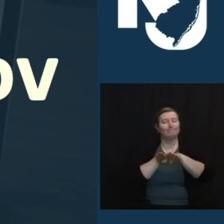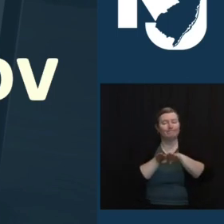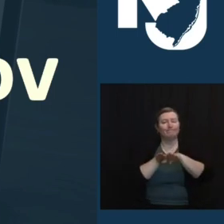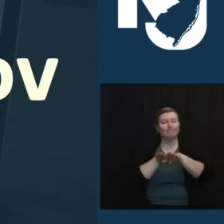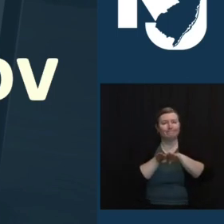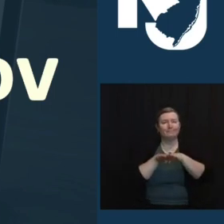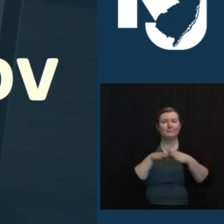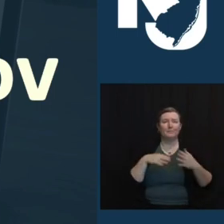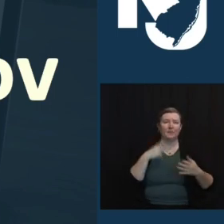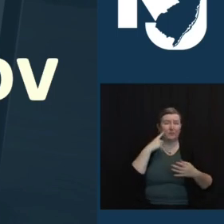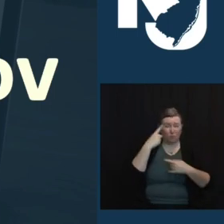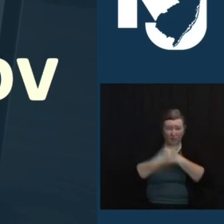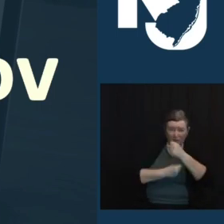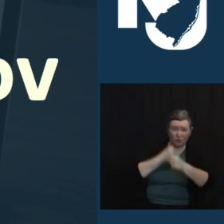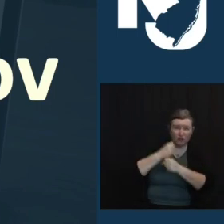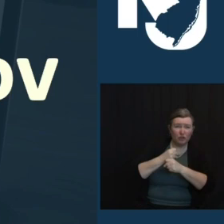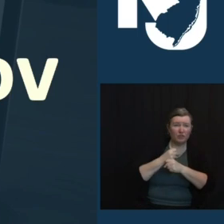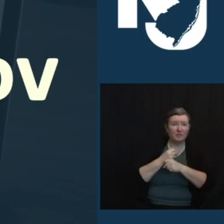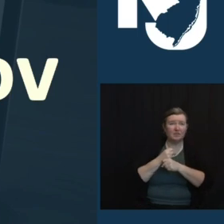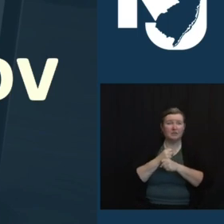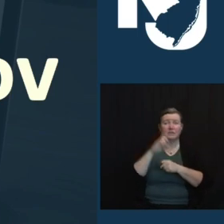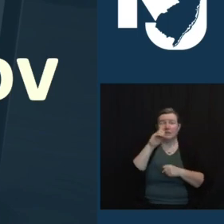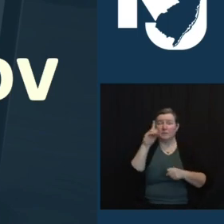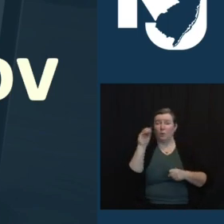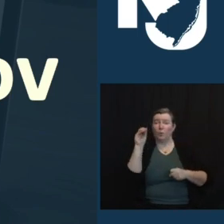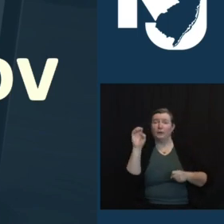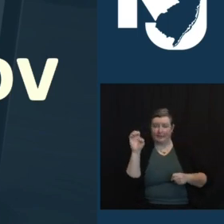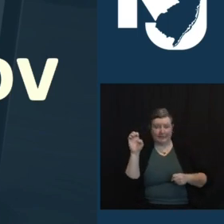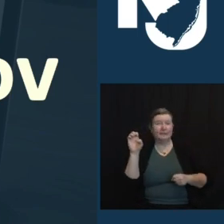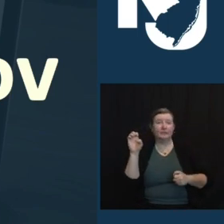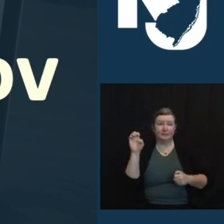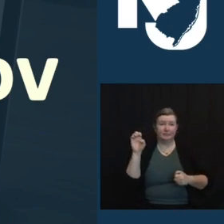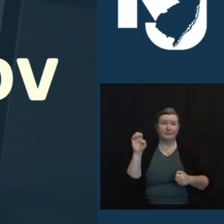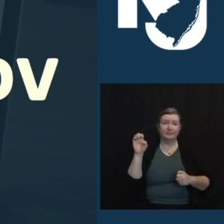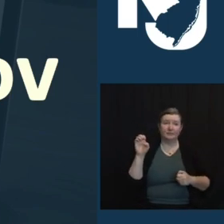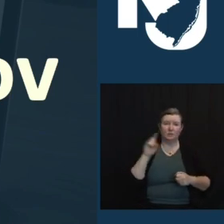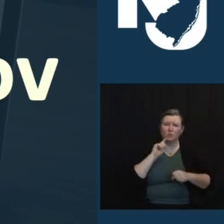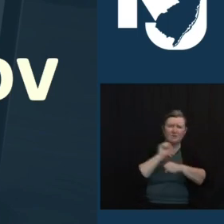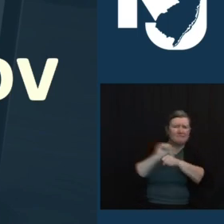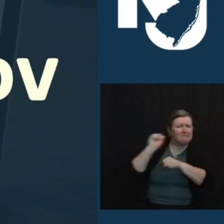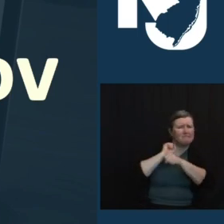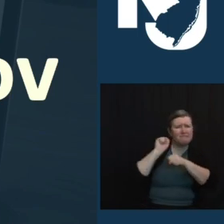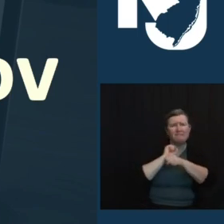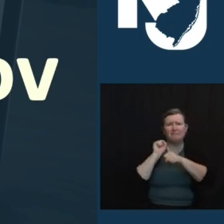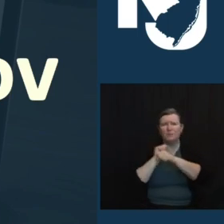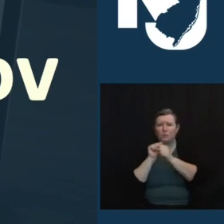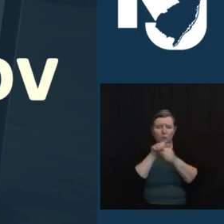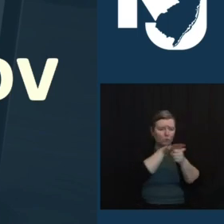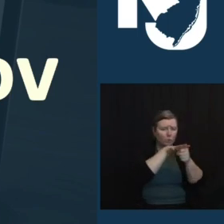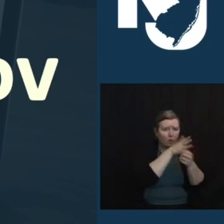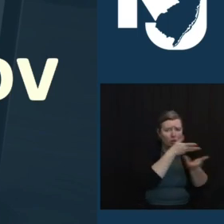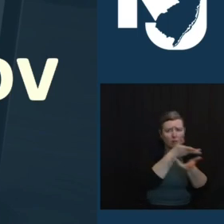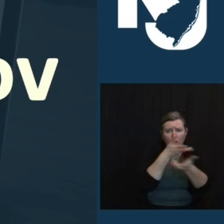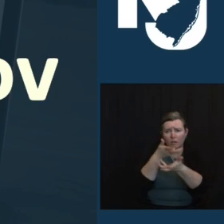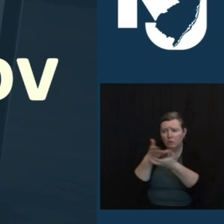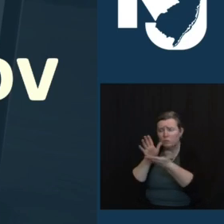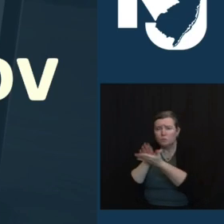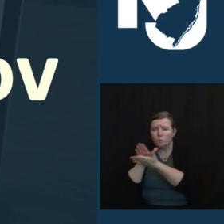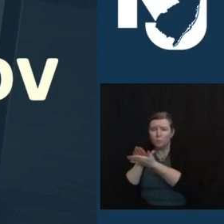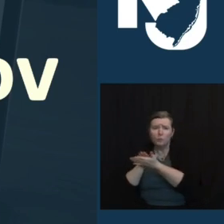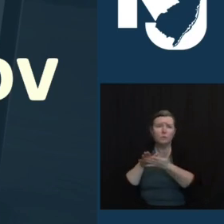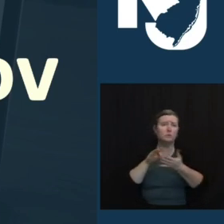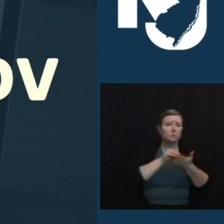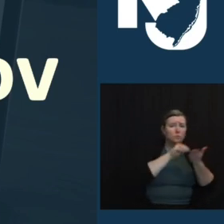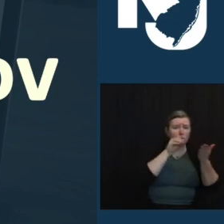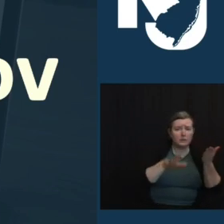past year, the Department of Education has stood side by side with our districts and schools, with students and parents, with educators,